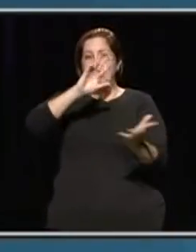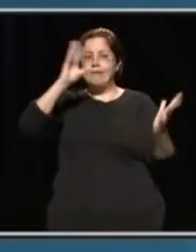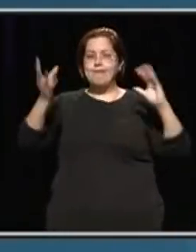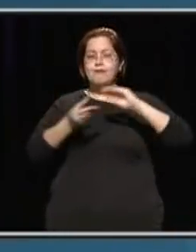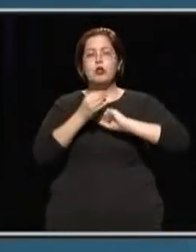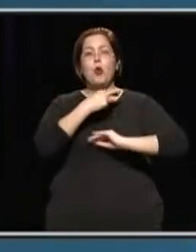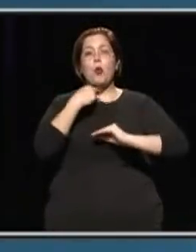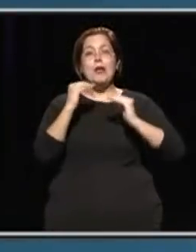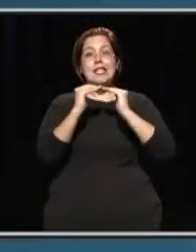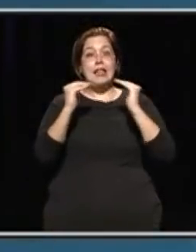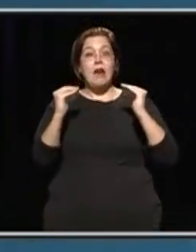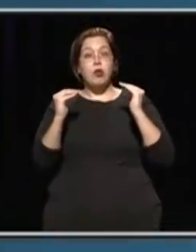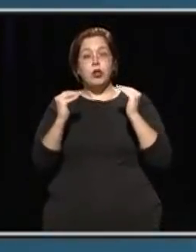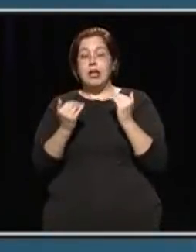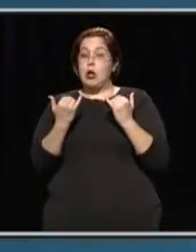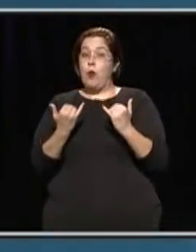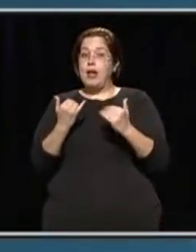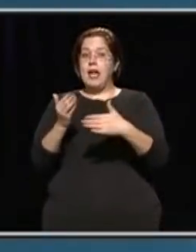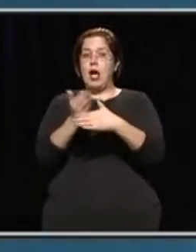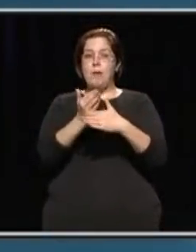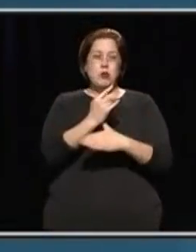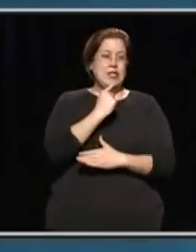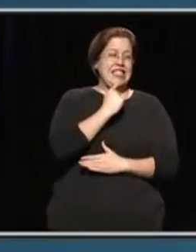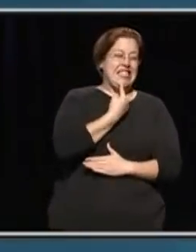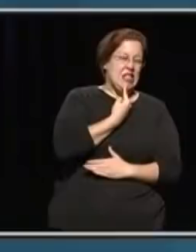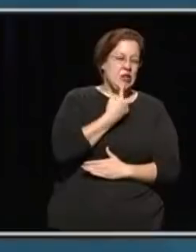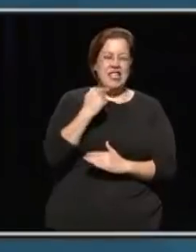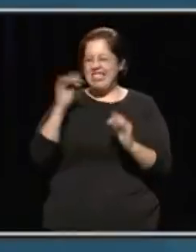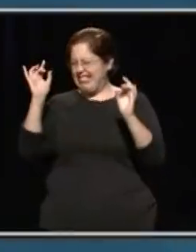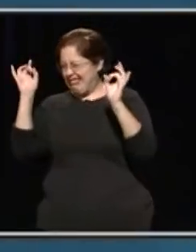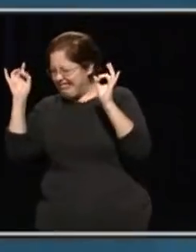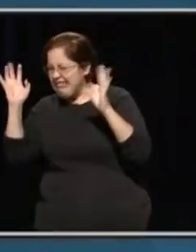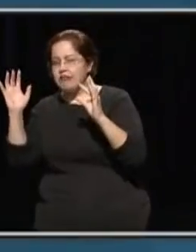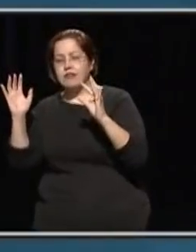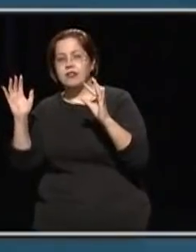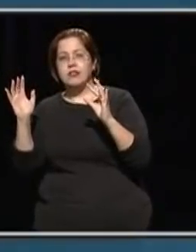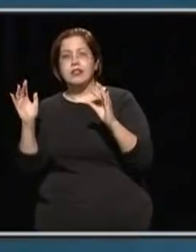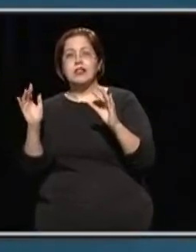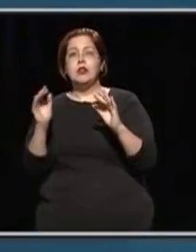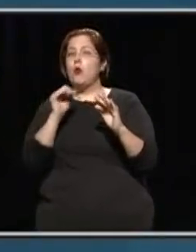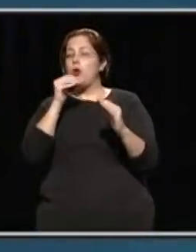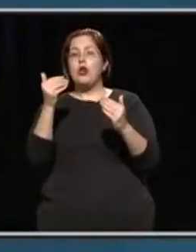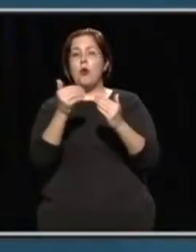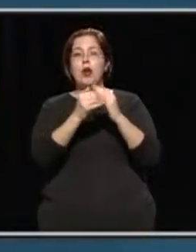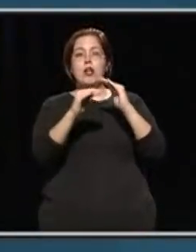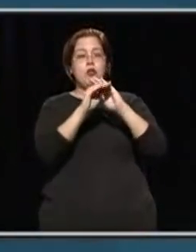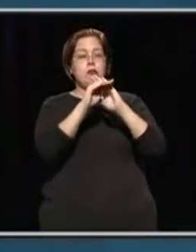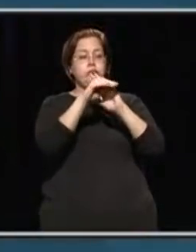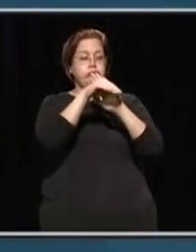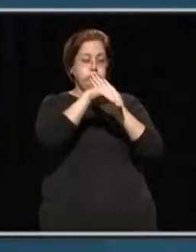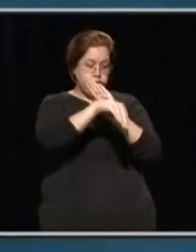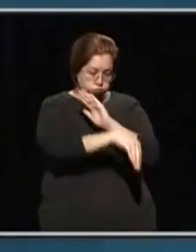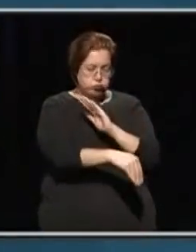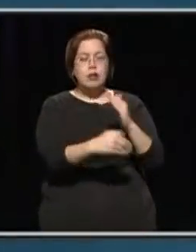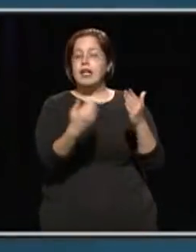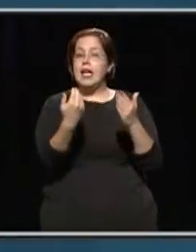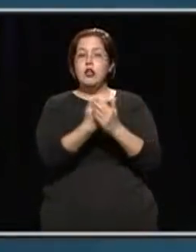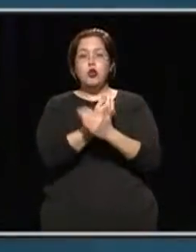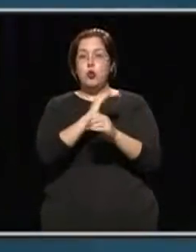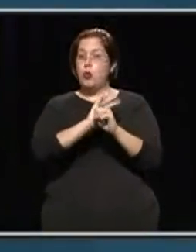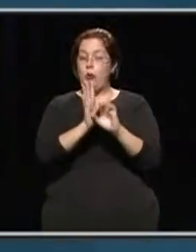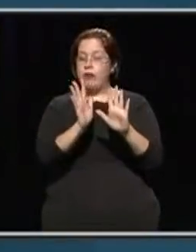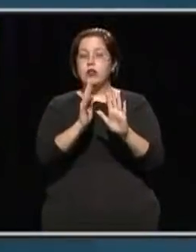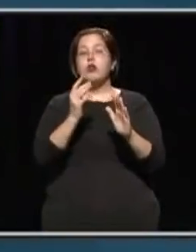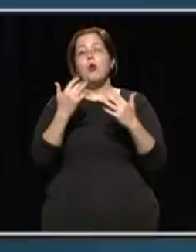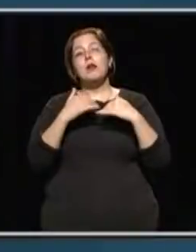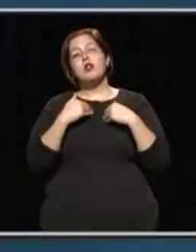level, and we are currently between severe and critical. We are nowhere near the sustained decline in new COVID cases. We continue to have